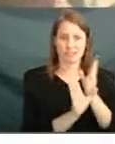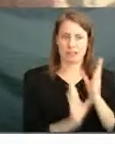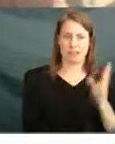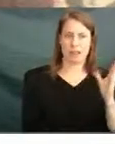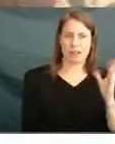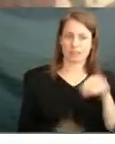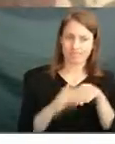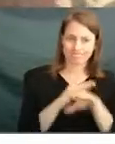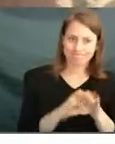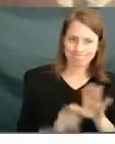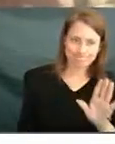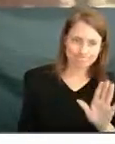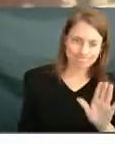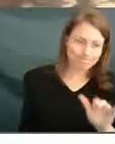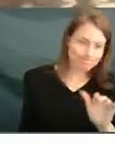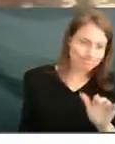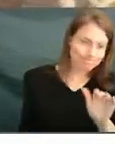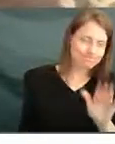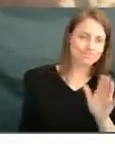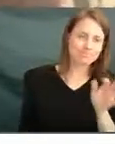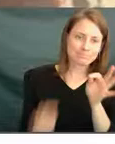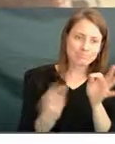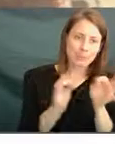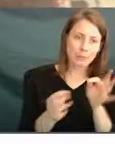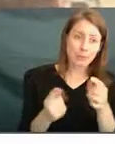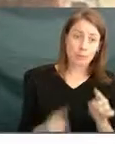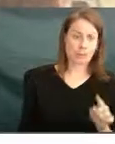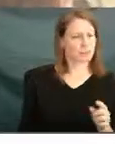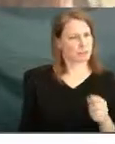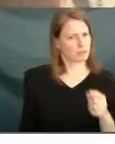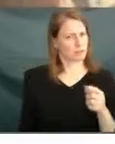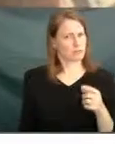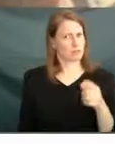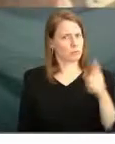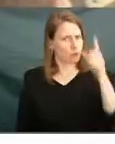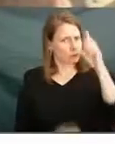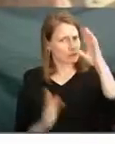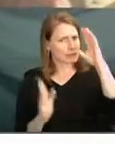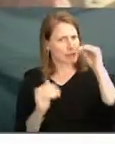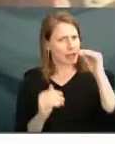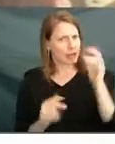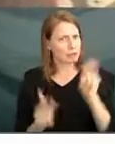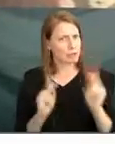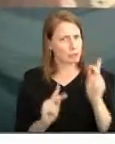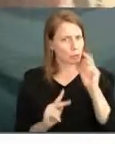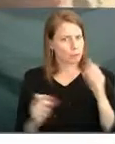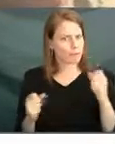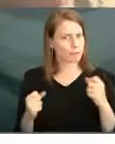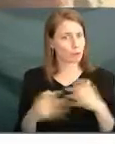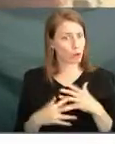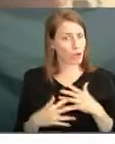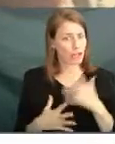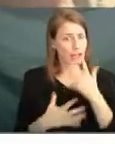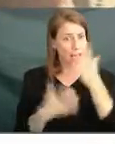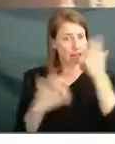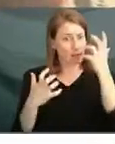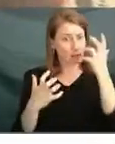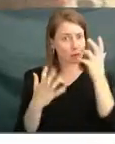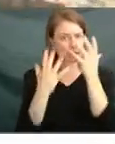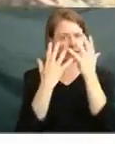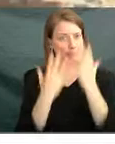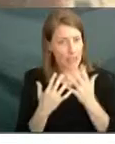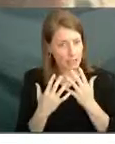people would be very afraid and very angry and very sad. So we were preparing for all kinds